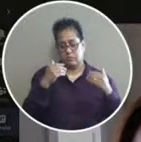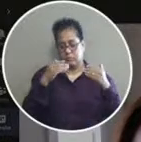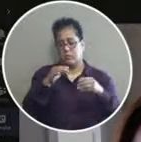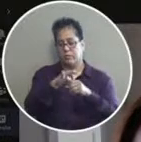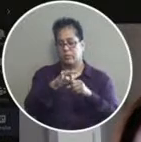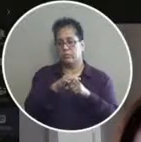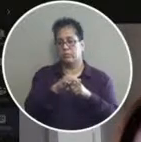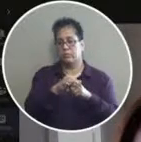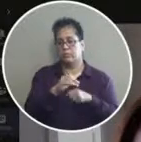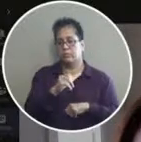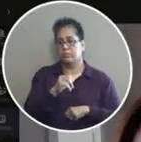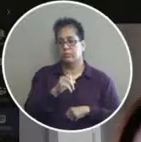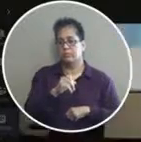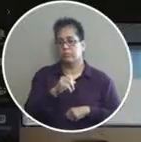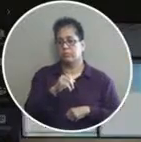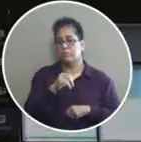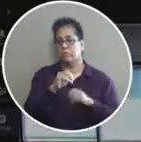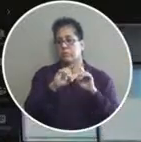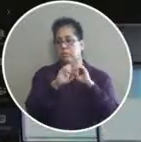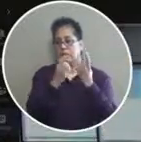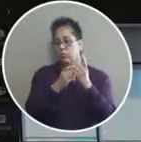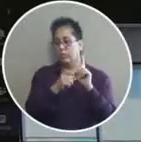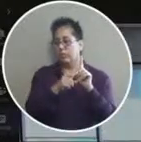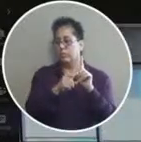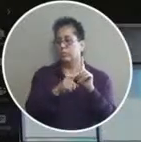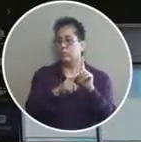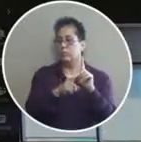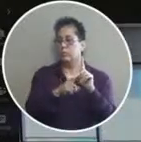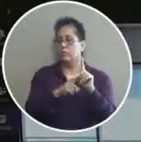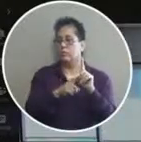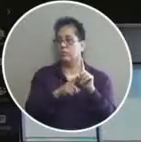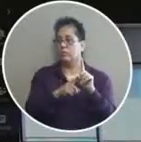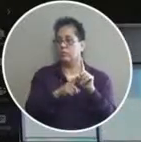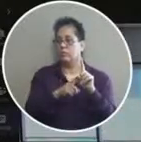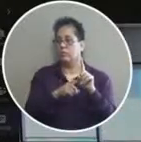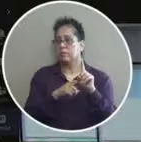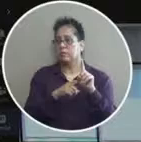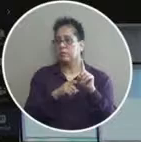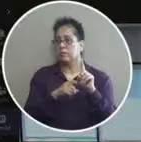vote. Okay, on that motion, Mayor Pro Tem Schwartzbein.